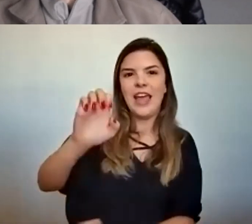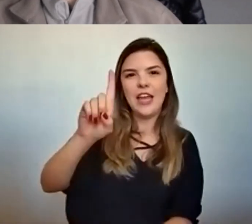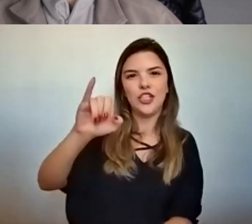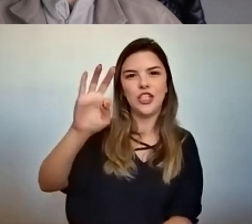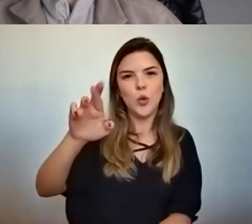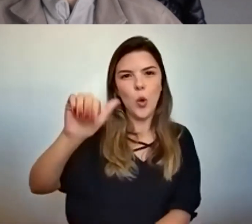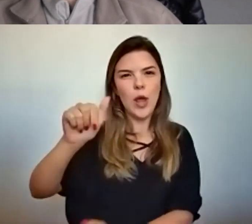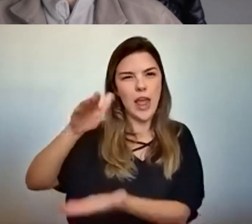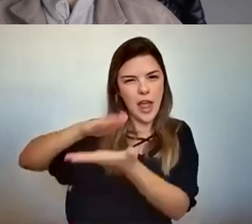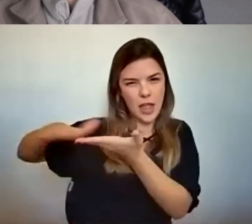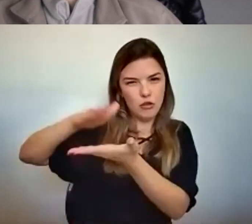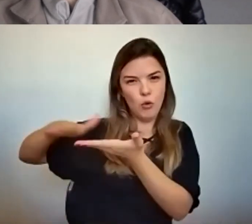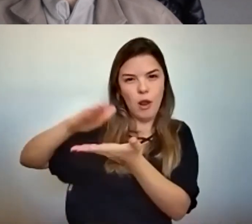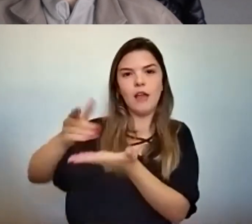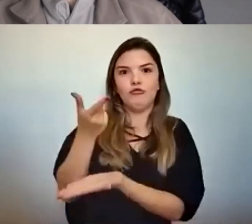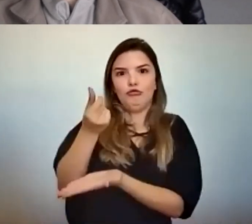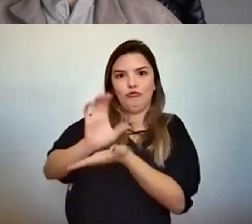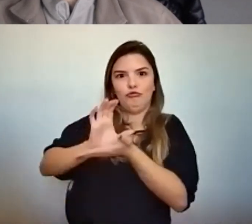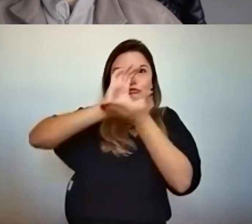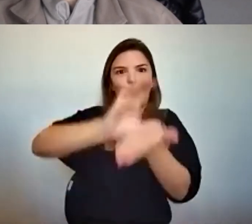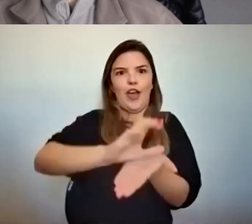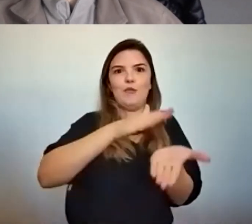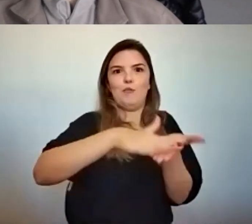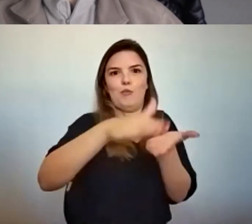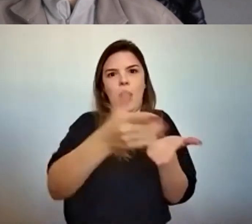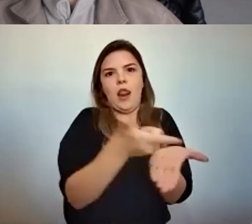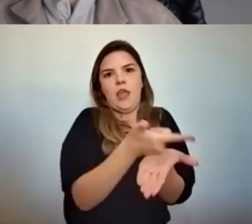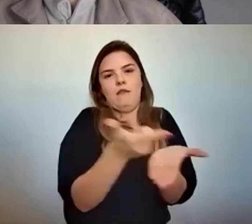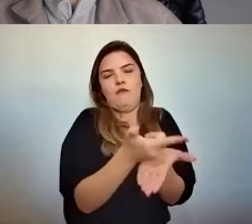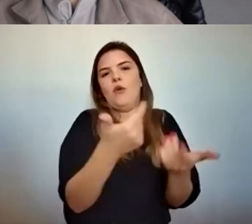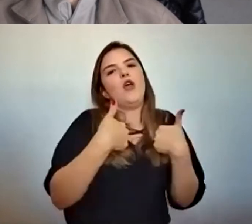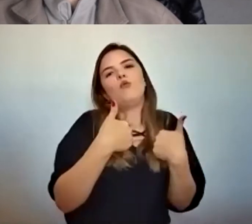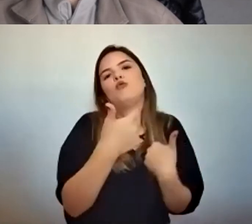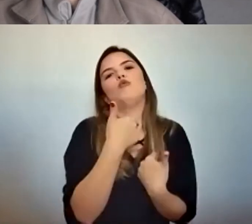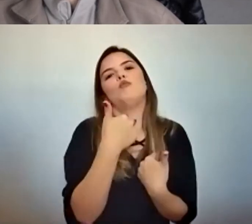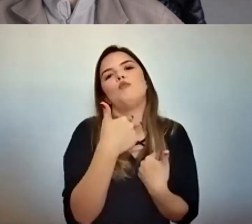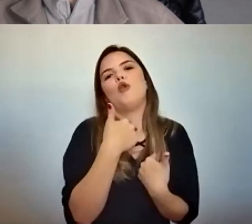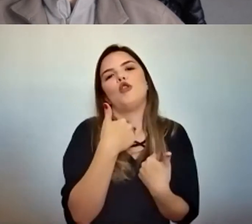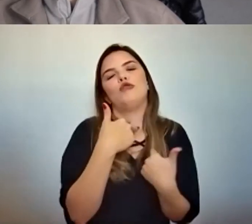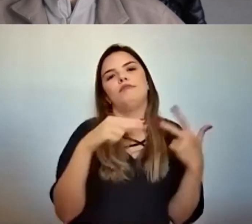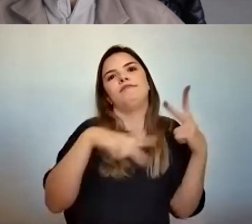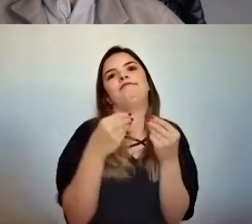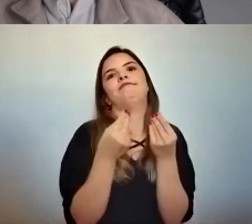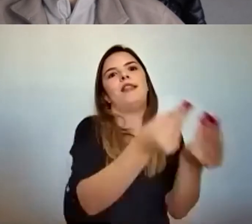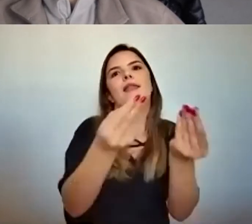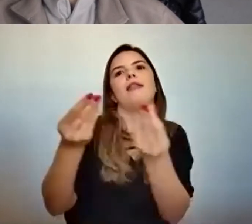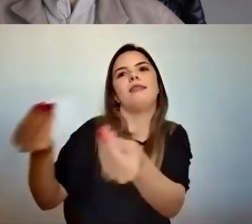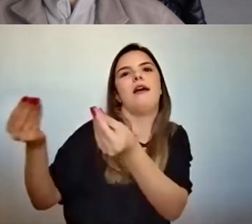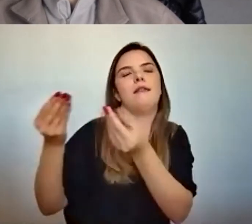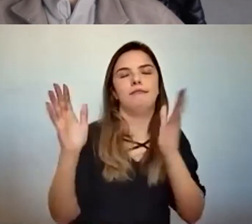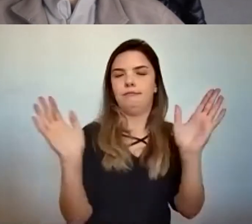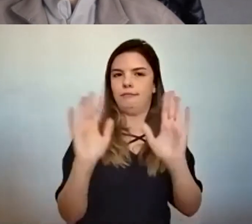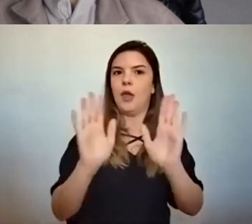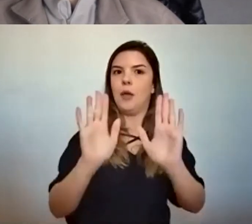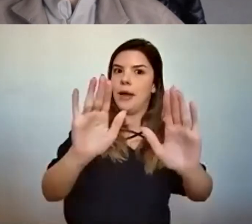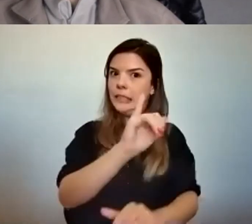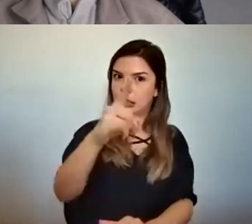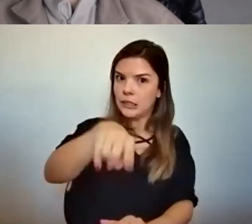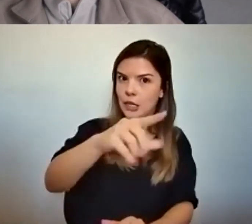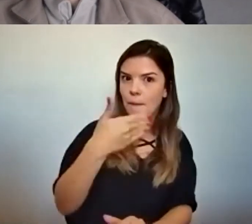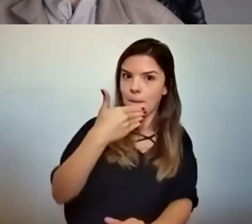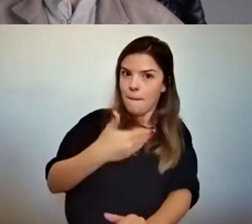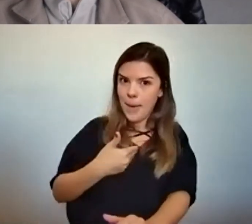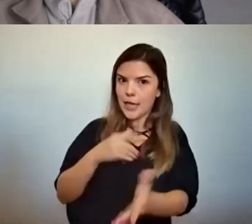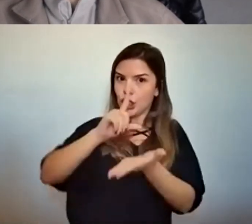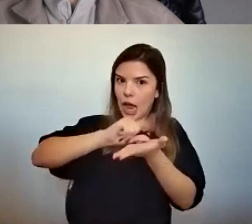money. So I think it wouldn't be honest of me to send books. But if you're asking for papers, I will be